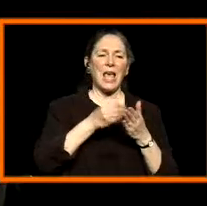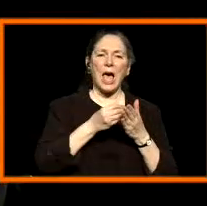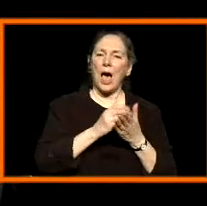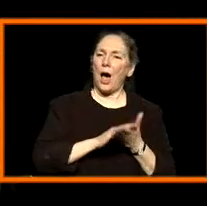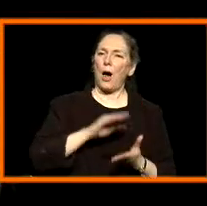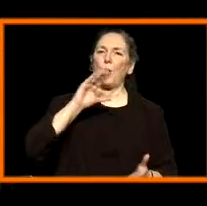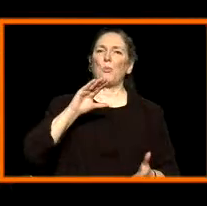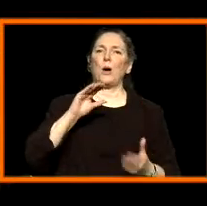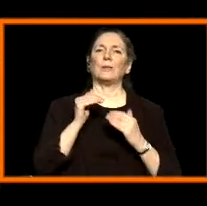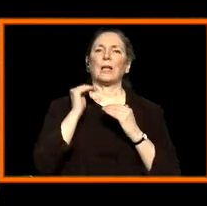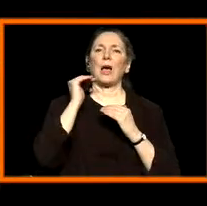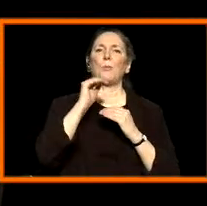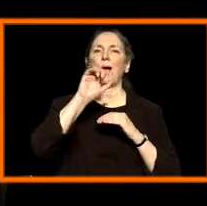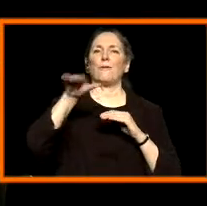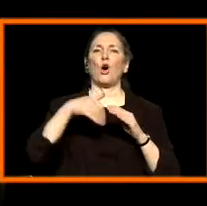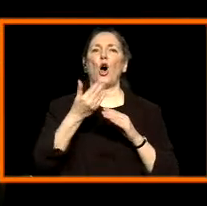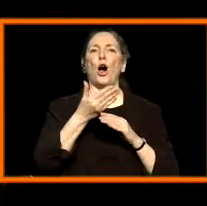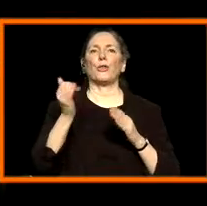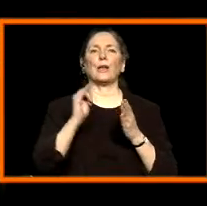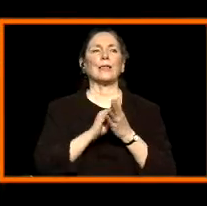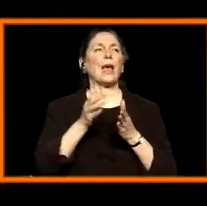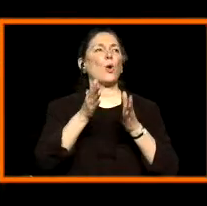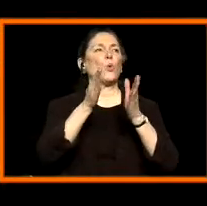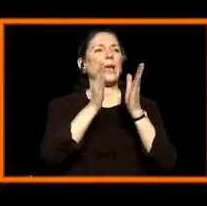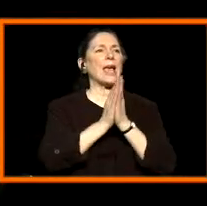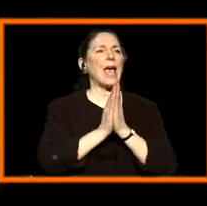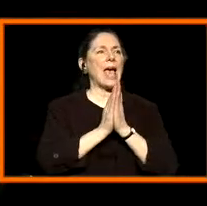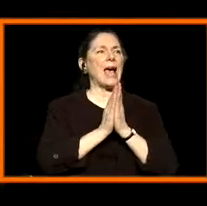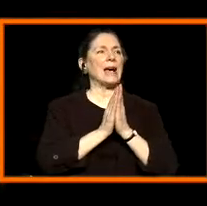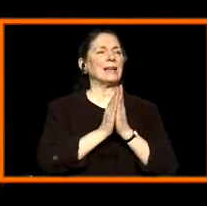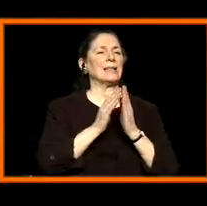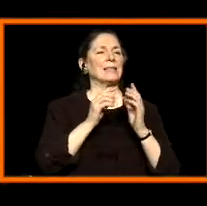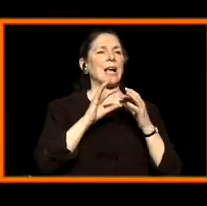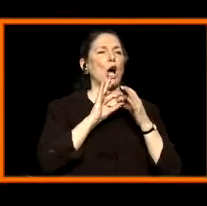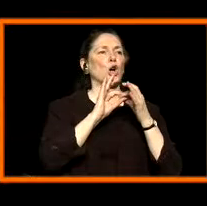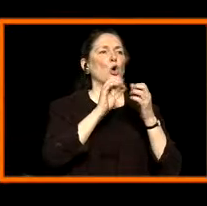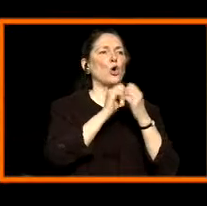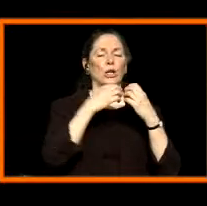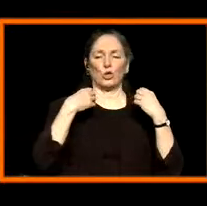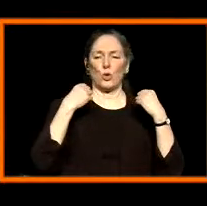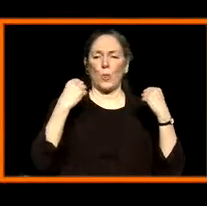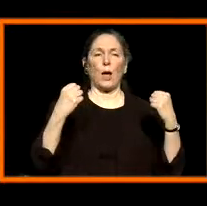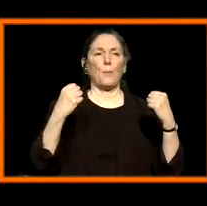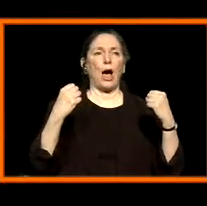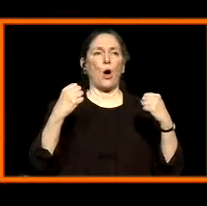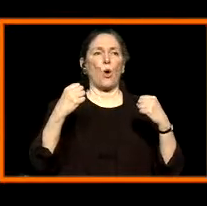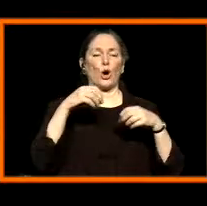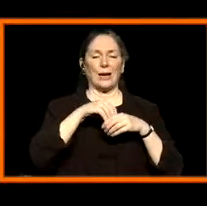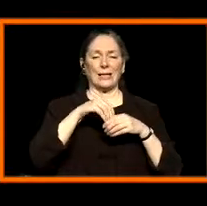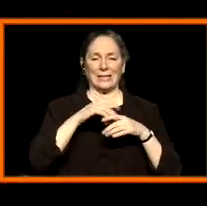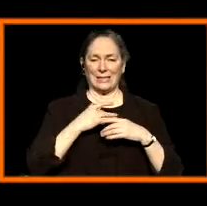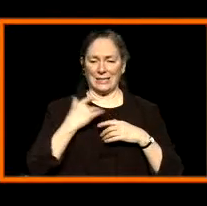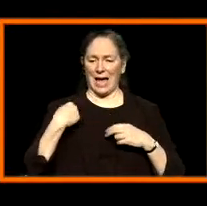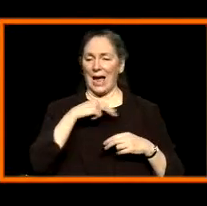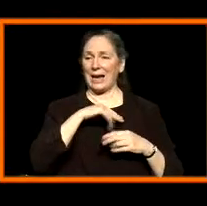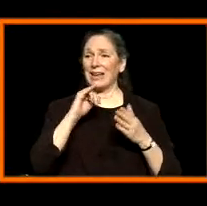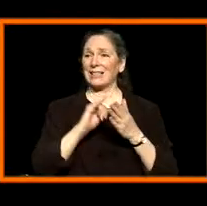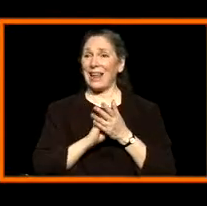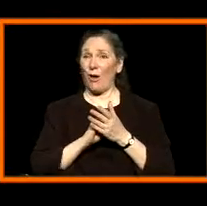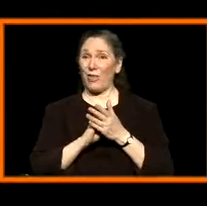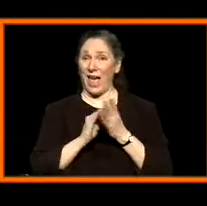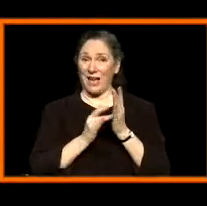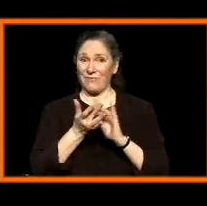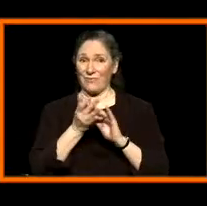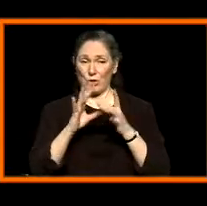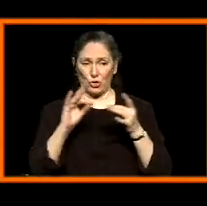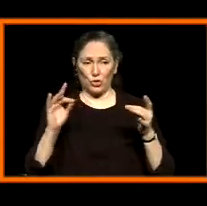above all things that we ask according to the power that worketh in us. Now that scripture is